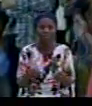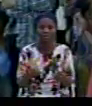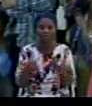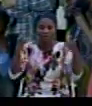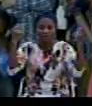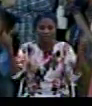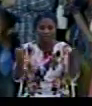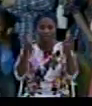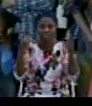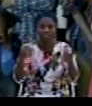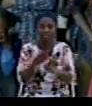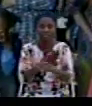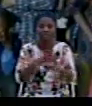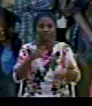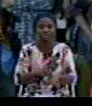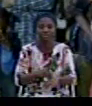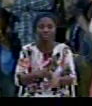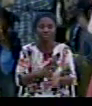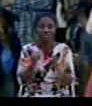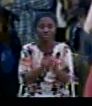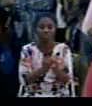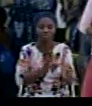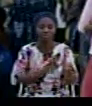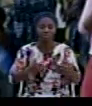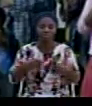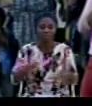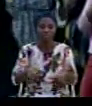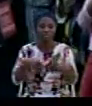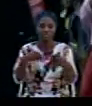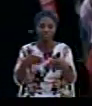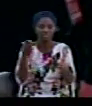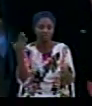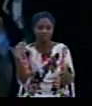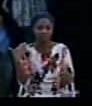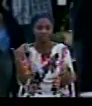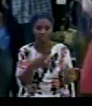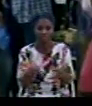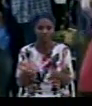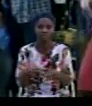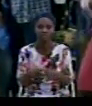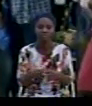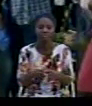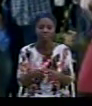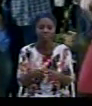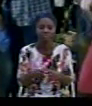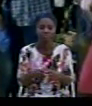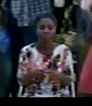freedom that Christ has given. And then we'll be taking a few of them now.